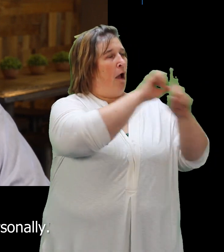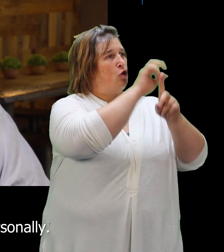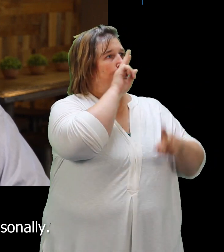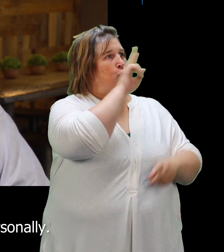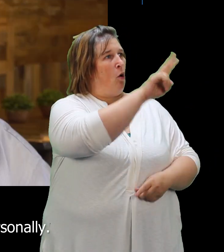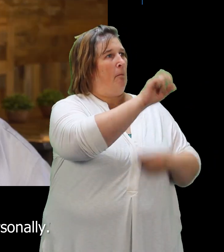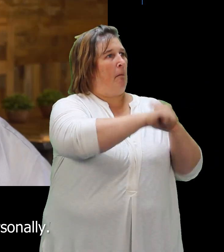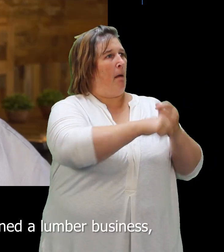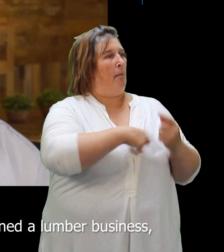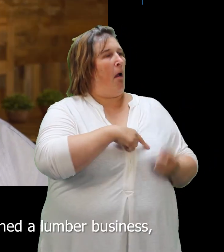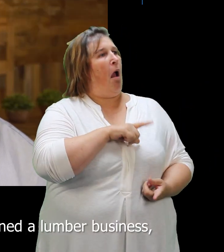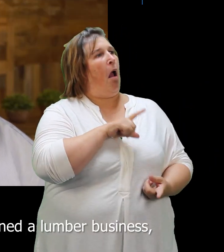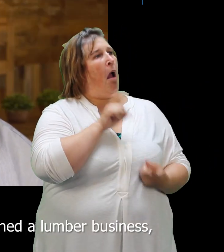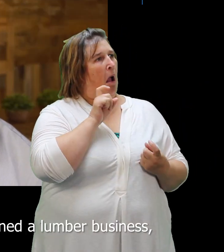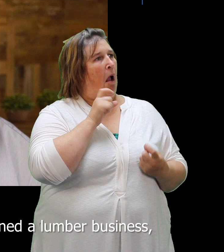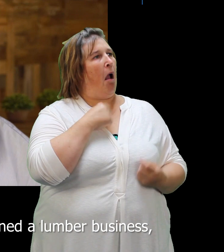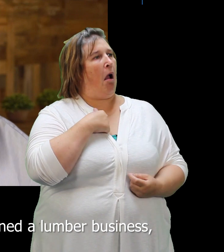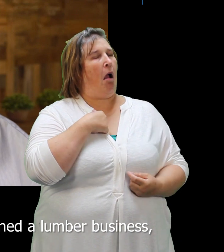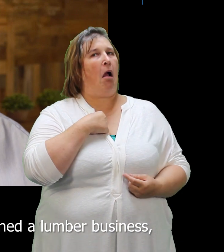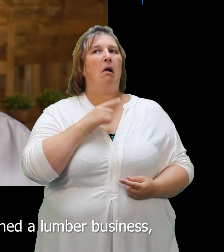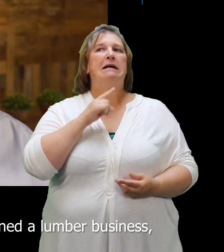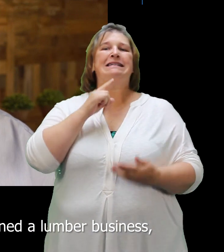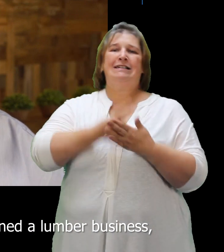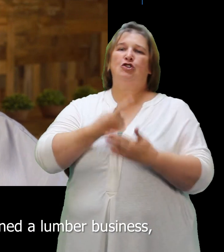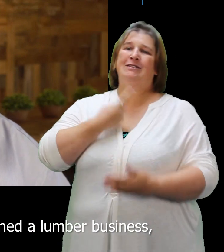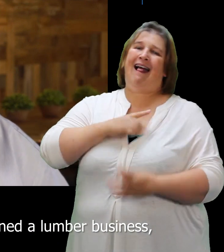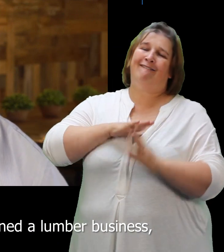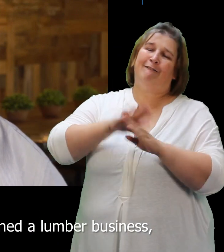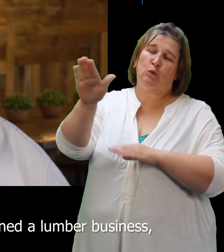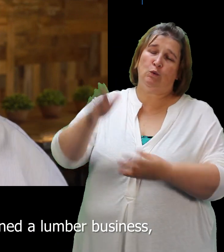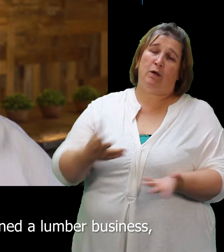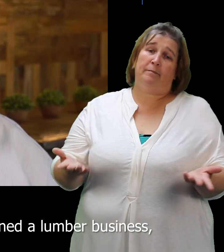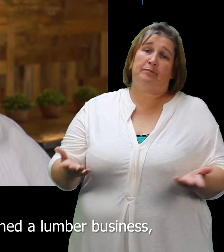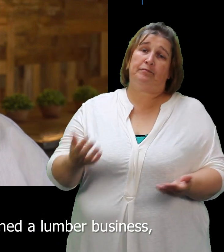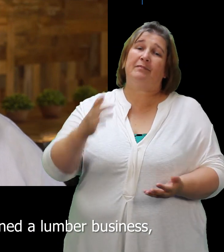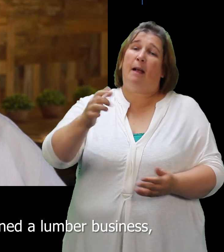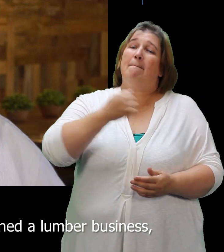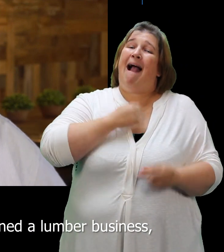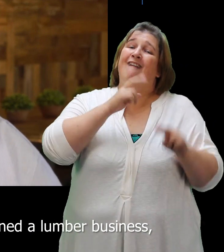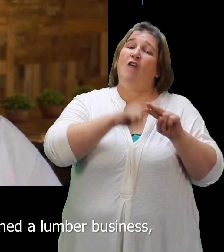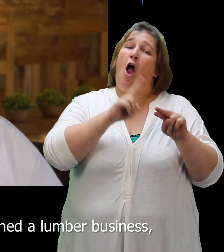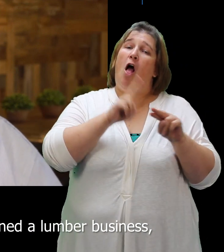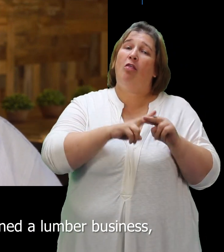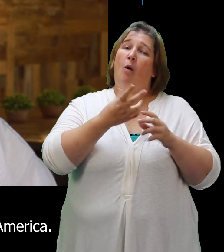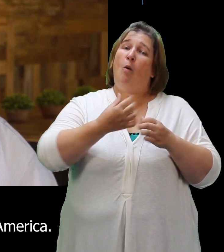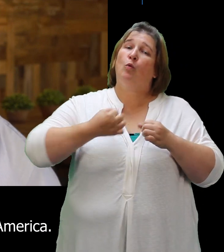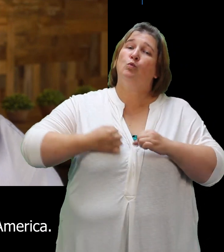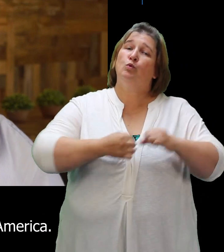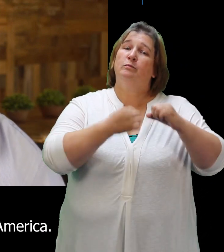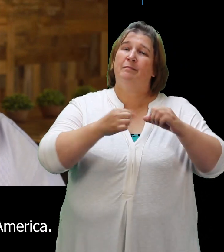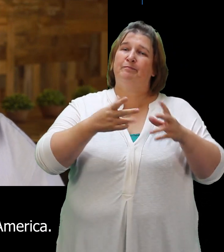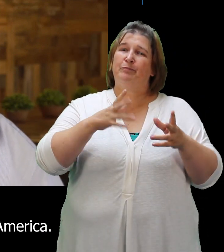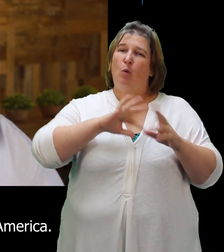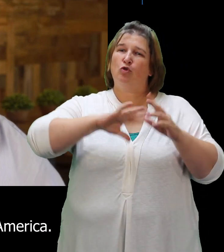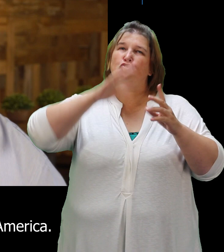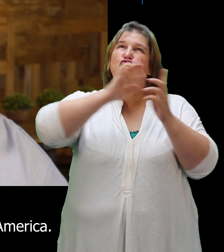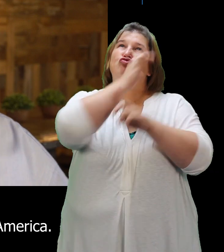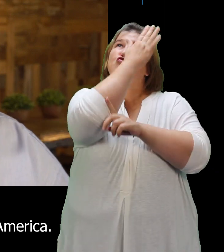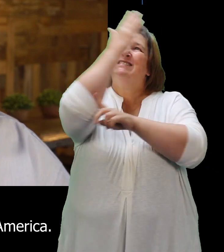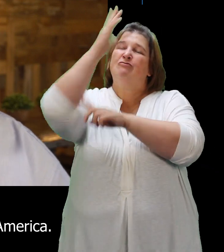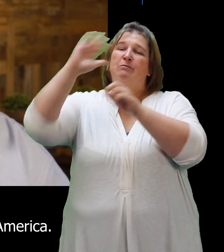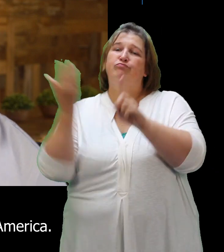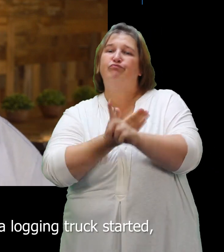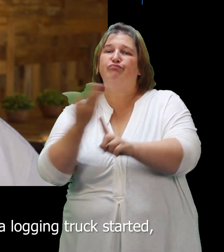personally. When I was just a small child, my father owned a lumber business, a logging operation here in